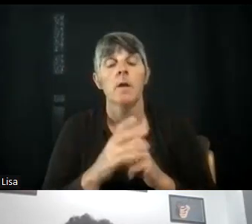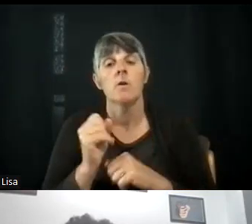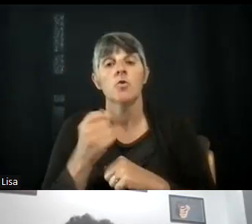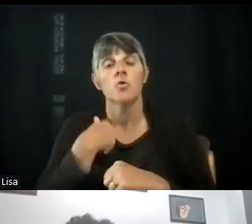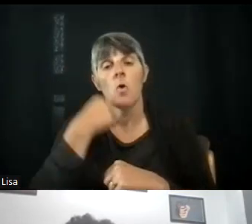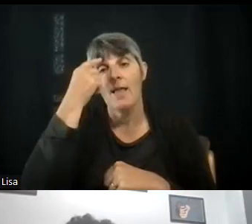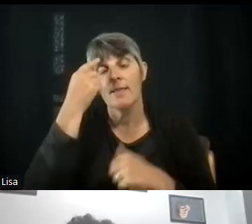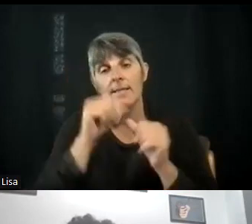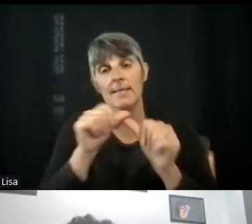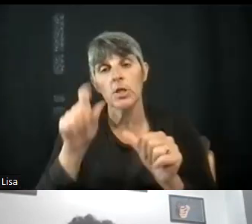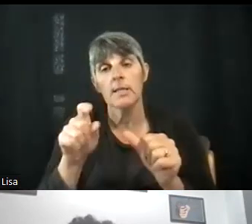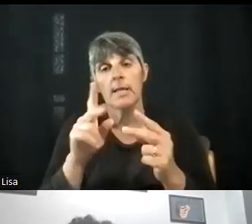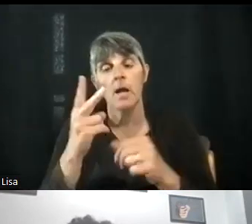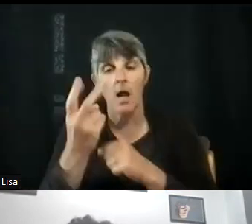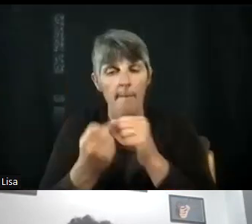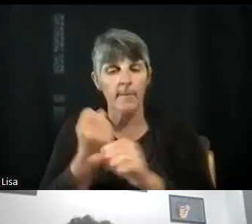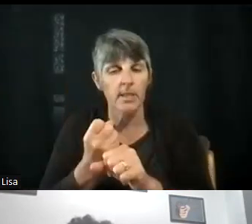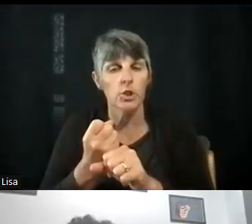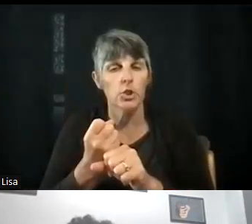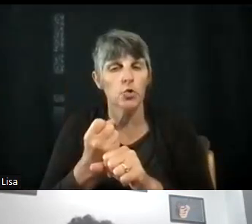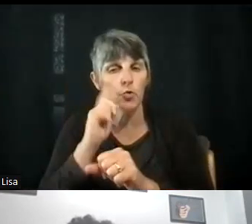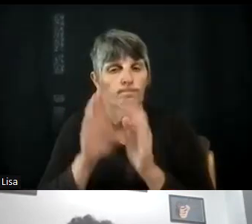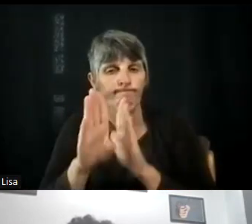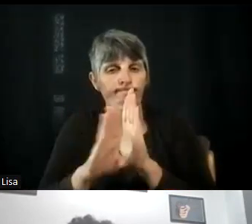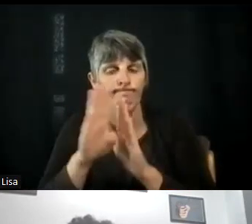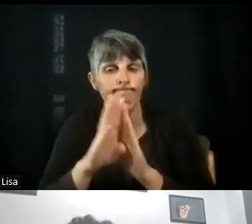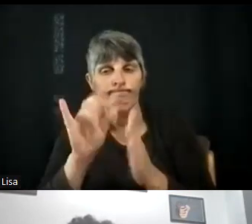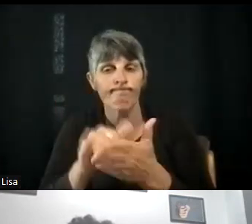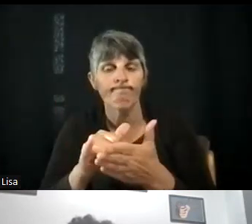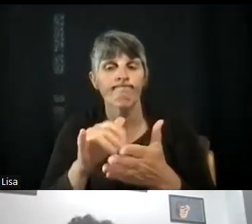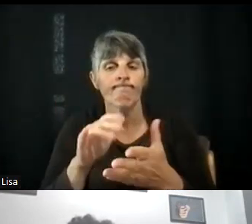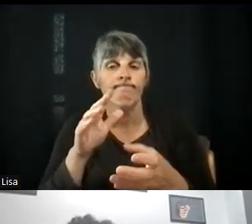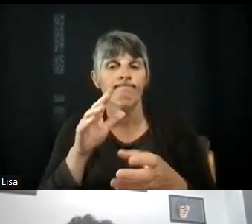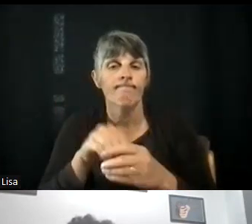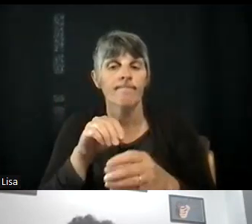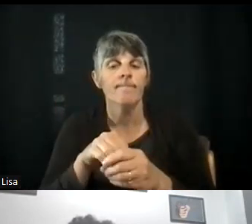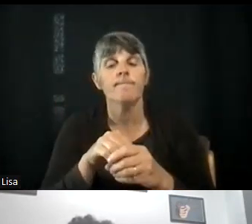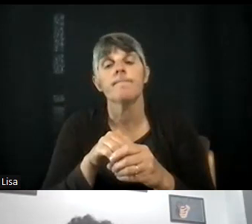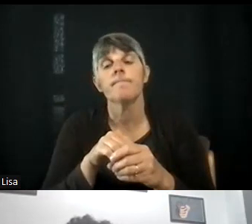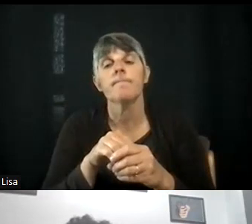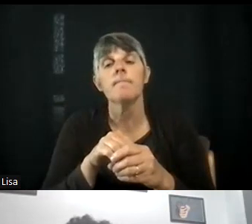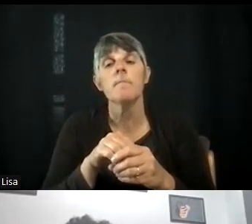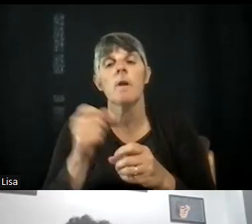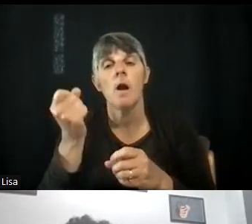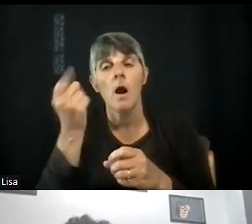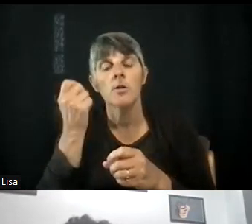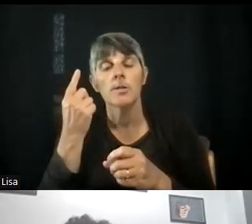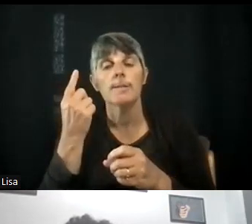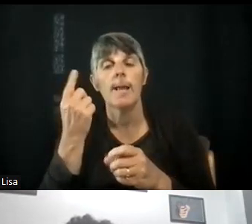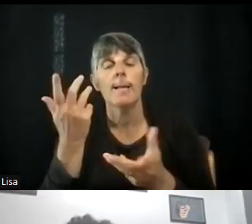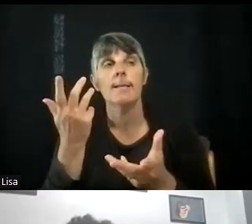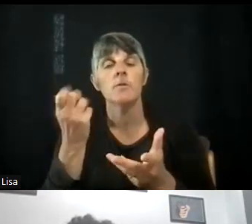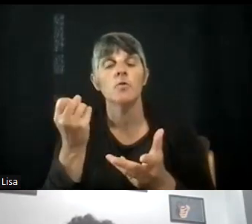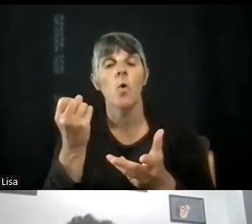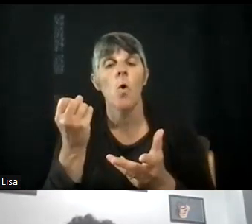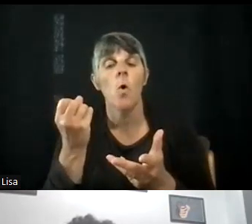think we still need a couple of years to get that into the public understanding. So